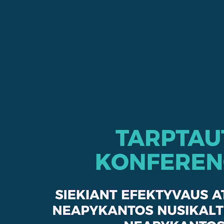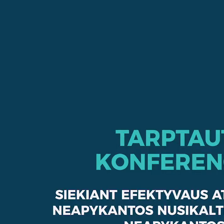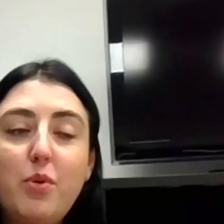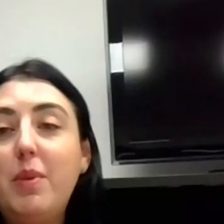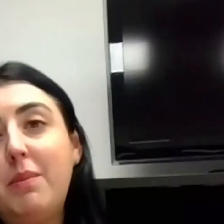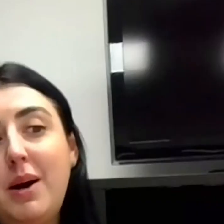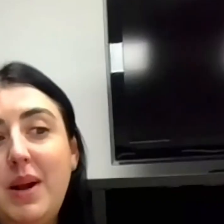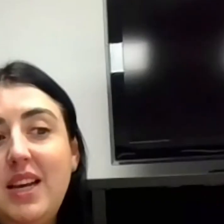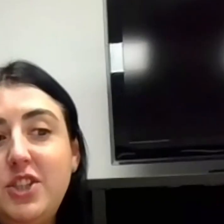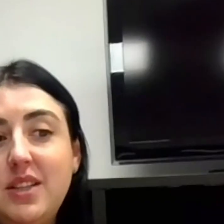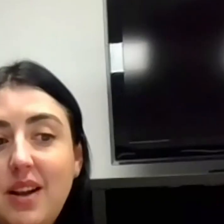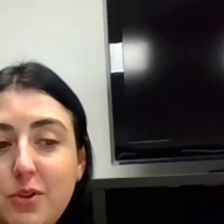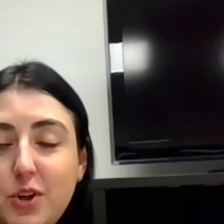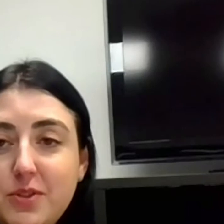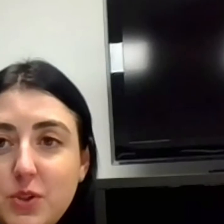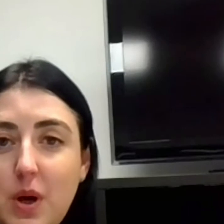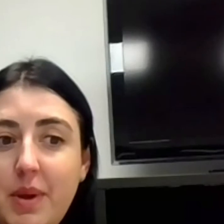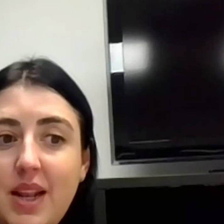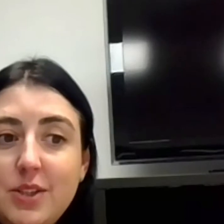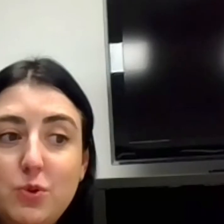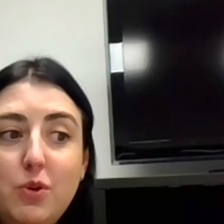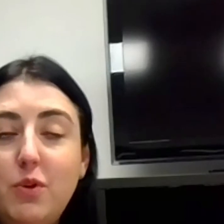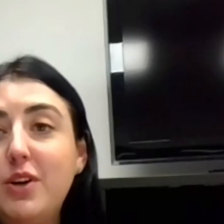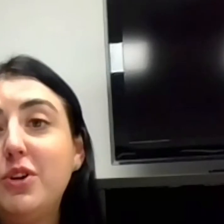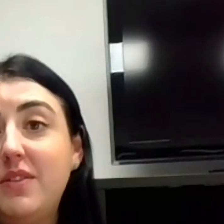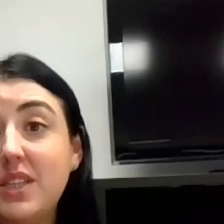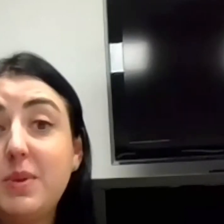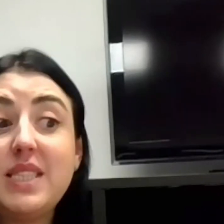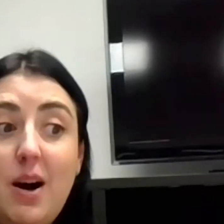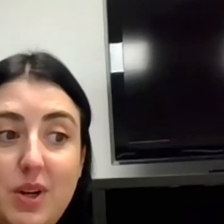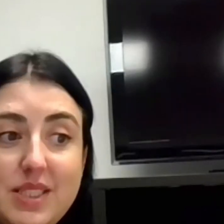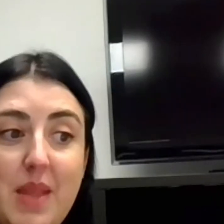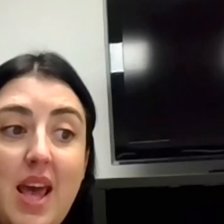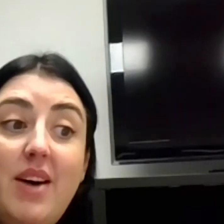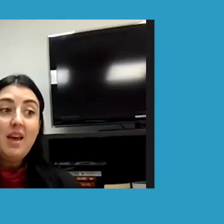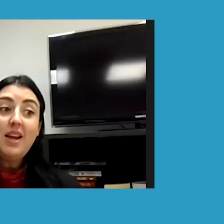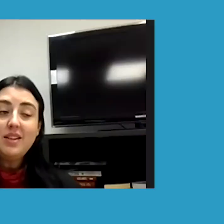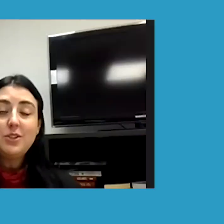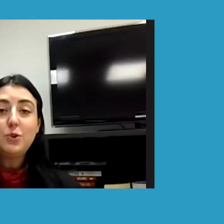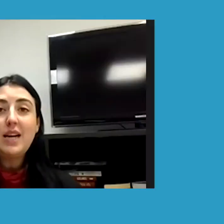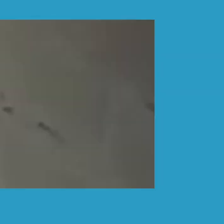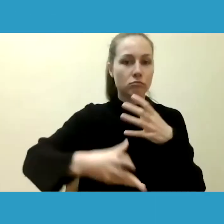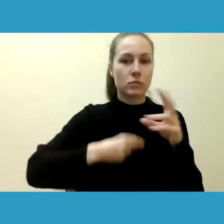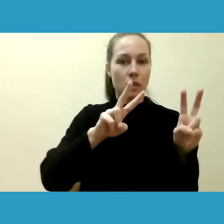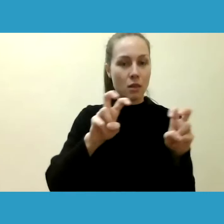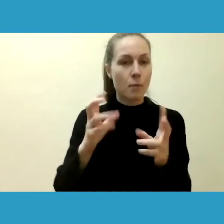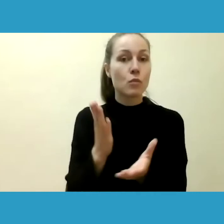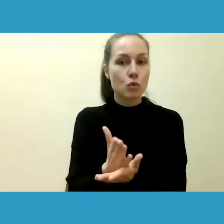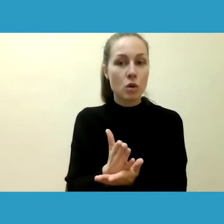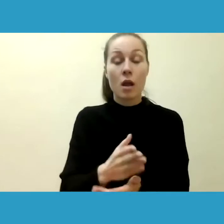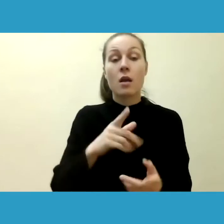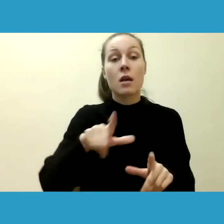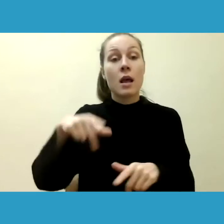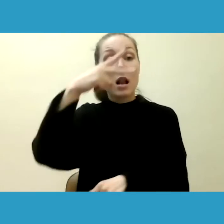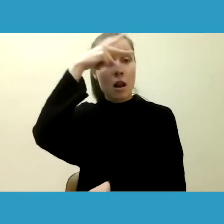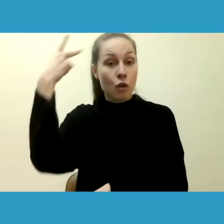Neapykantos nusikaltimų problema paliečia ne tik Lietuvos visuomenę, su to kovoja. Hate crimes are the problem that